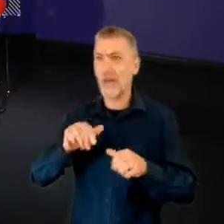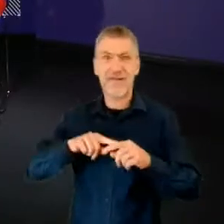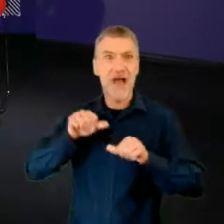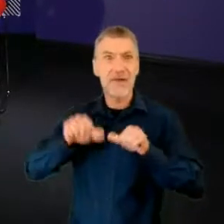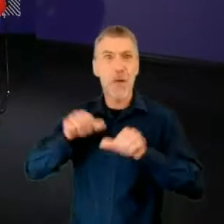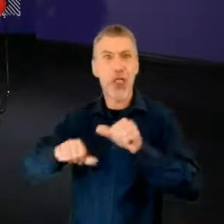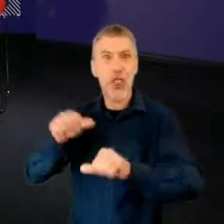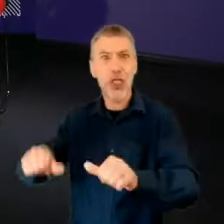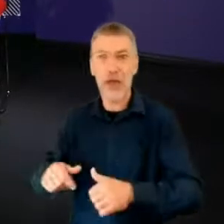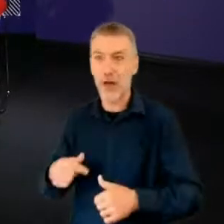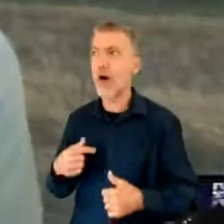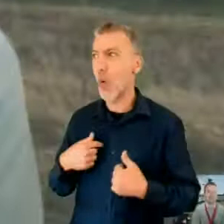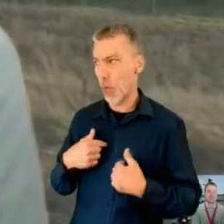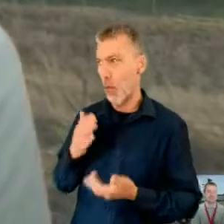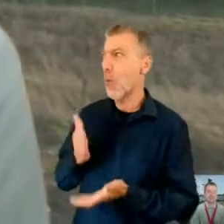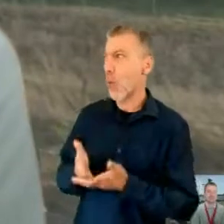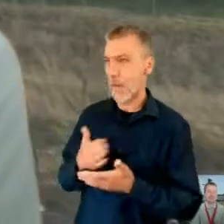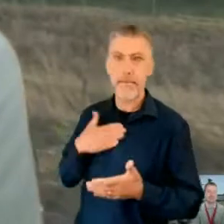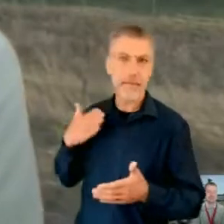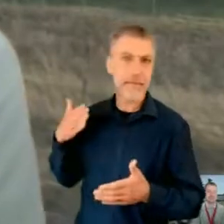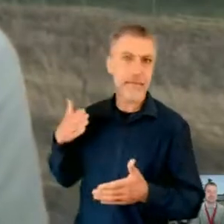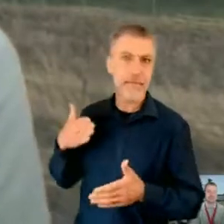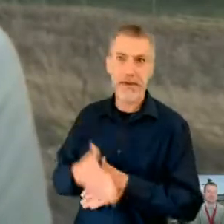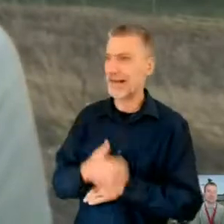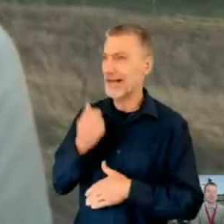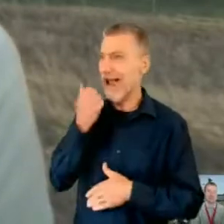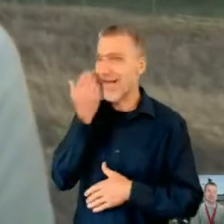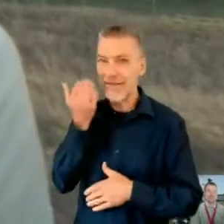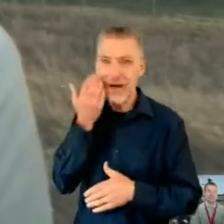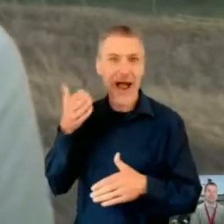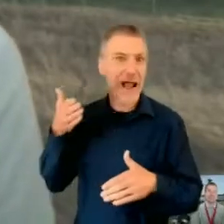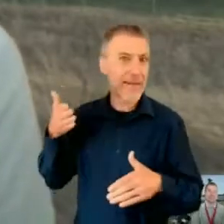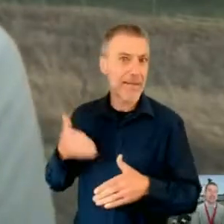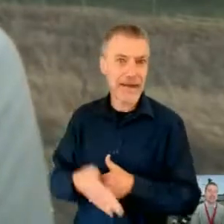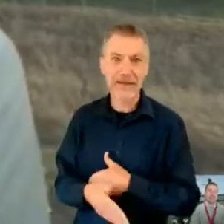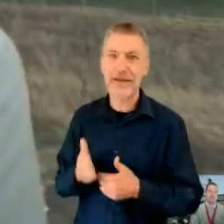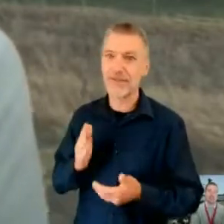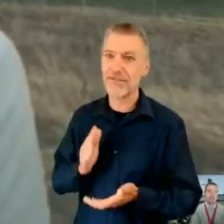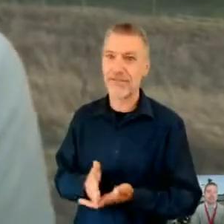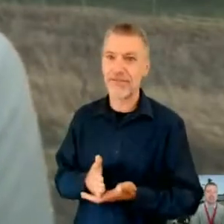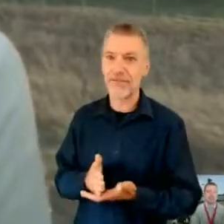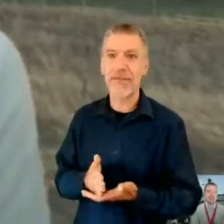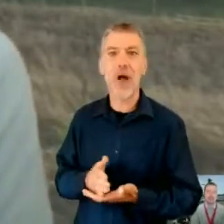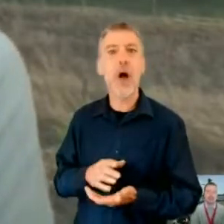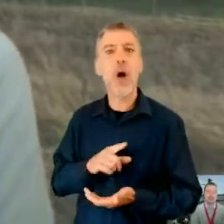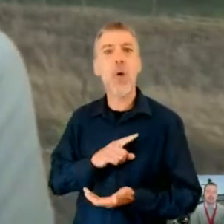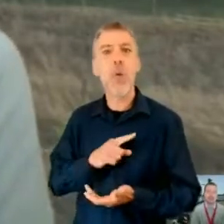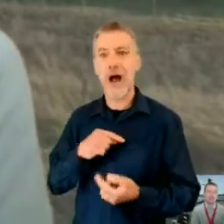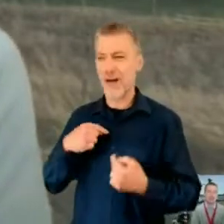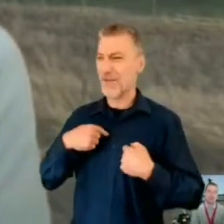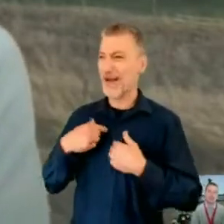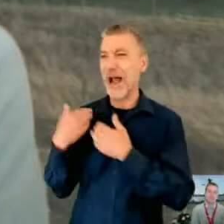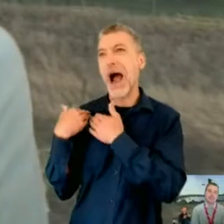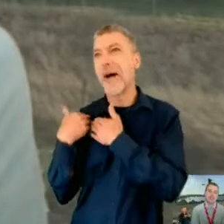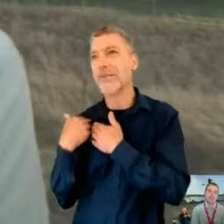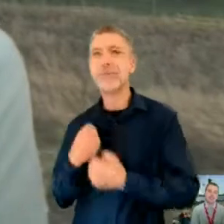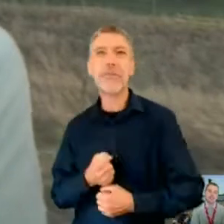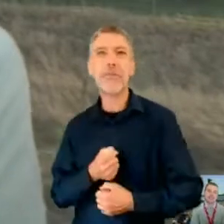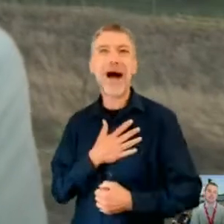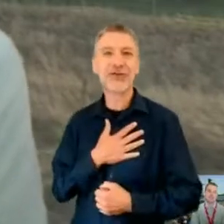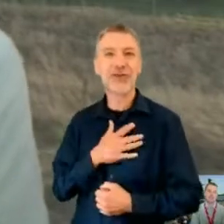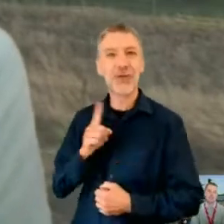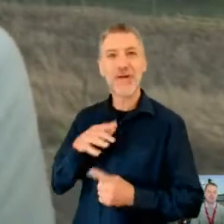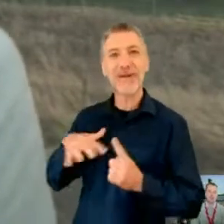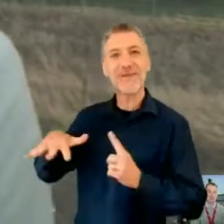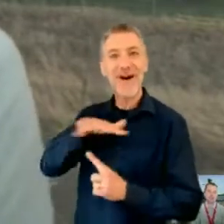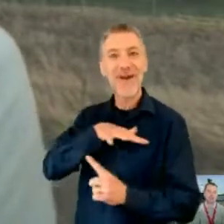very, very busy. Every day is a busy day. And there's always, especially as an environmentalist, it's my passion. So that, you know, the reason I